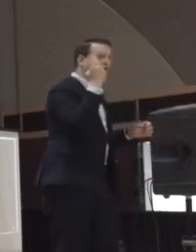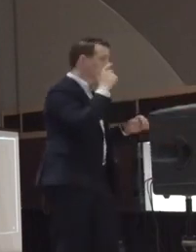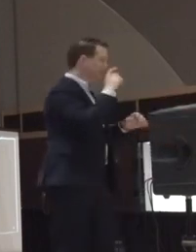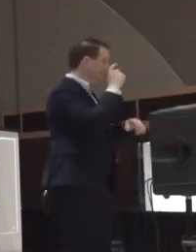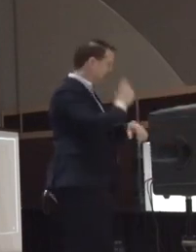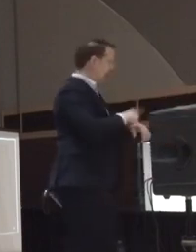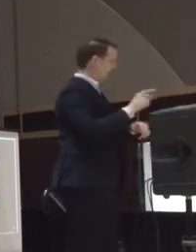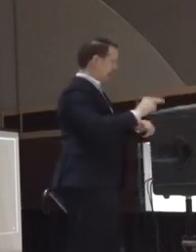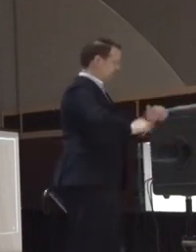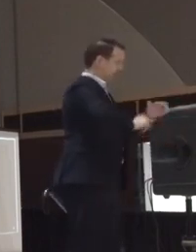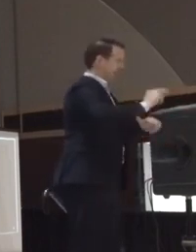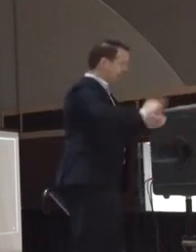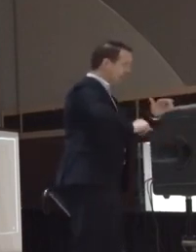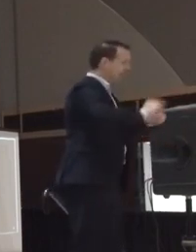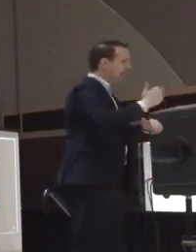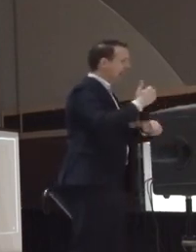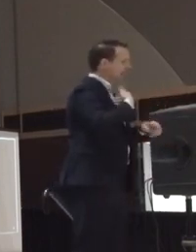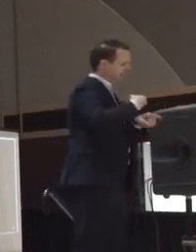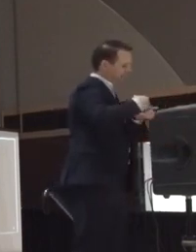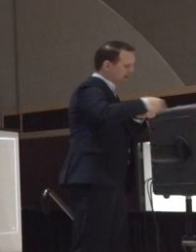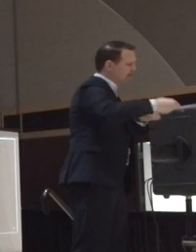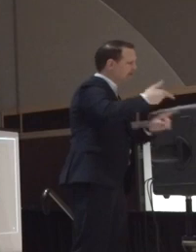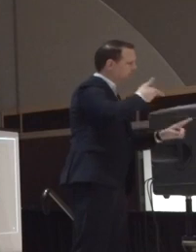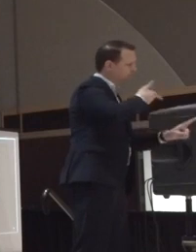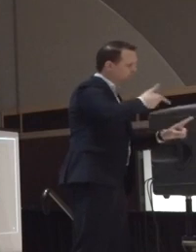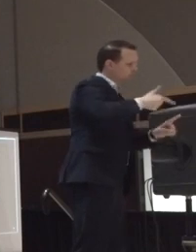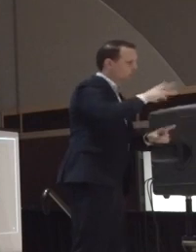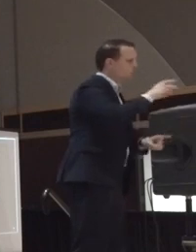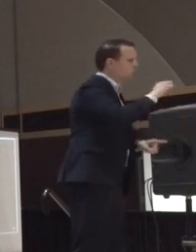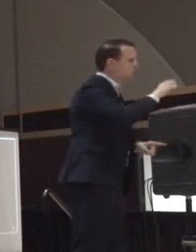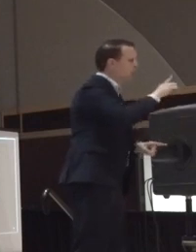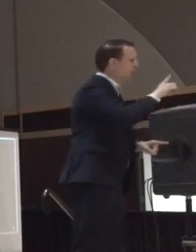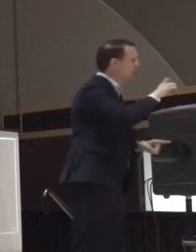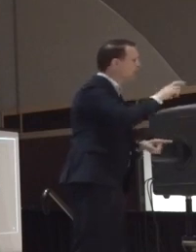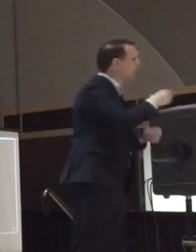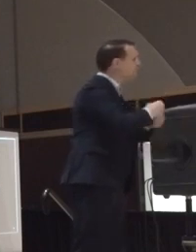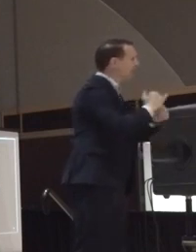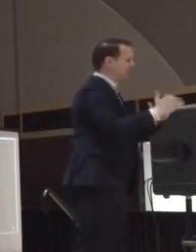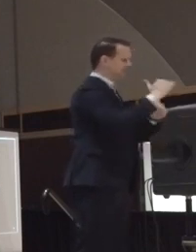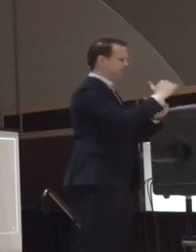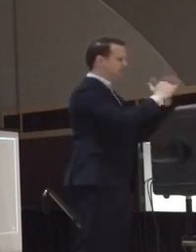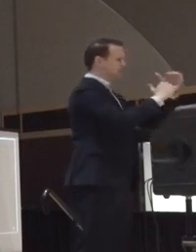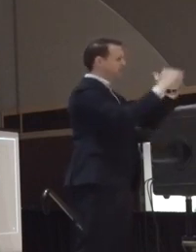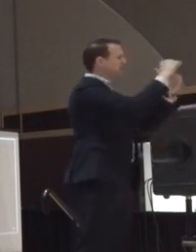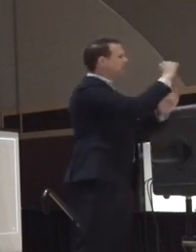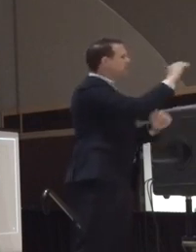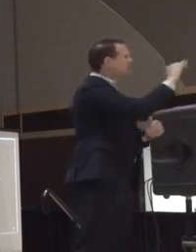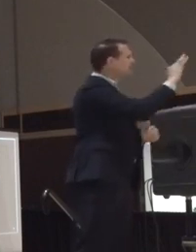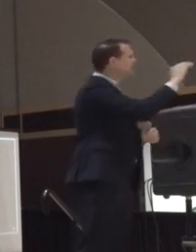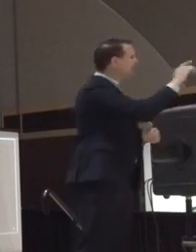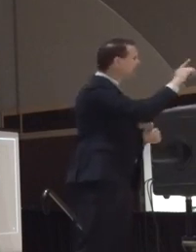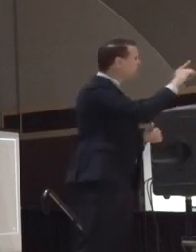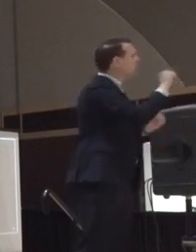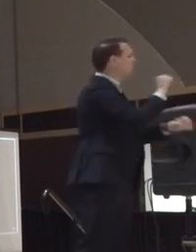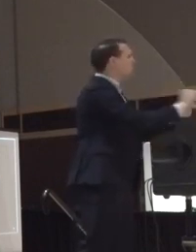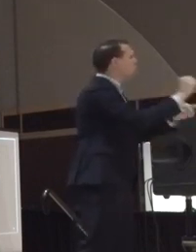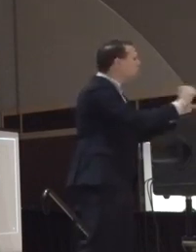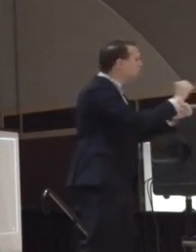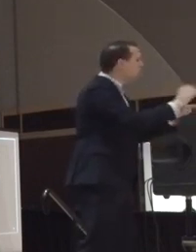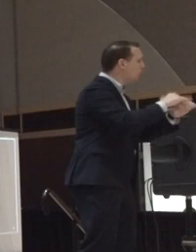they were building that, they had a specialized welder in there making those scaffolding platforms so you can work on the